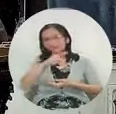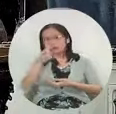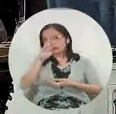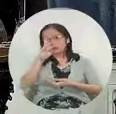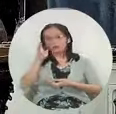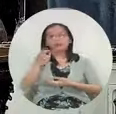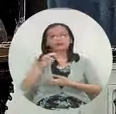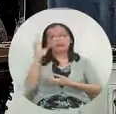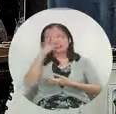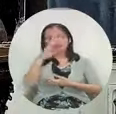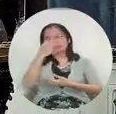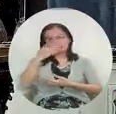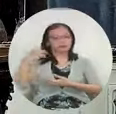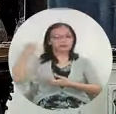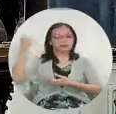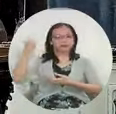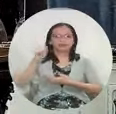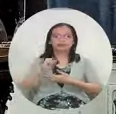unbeliever.